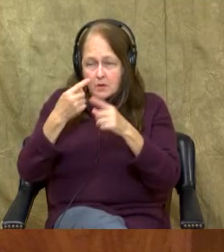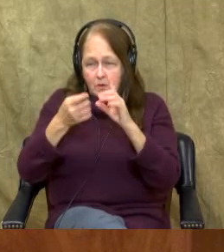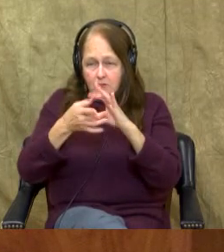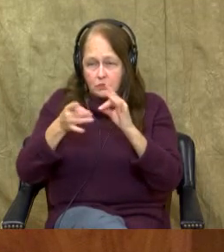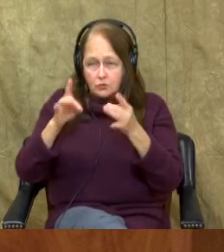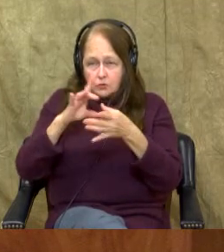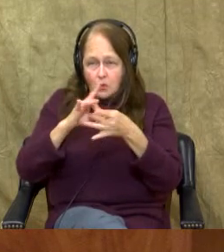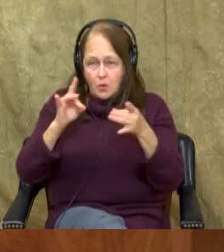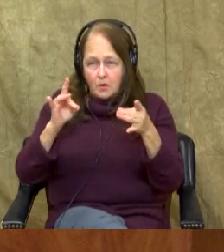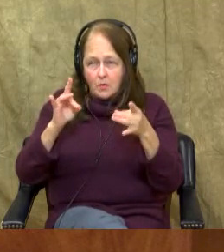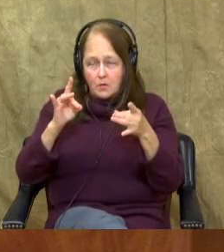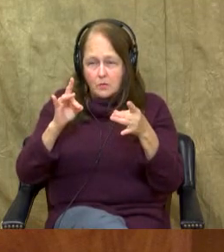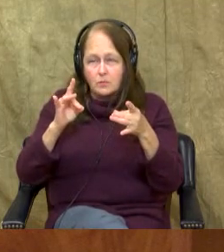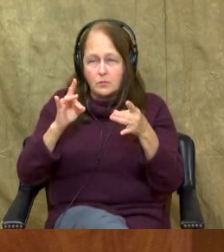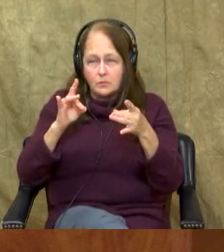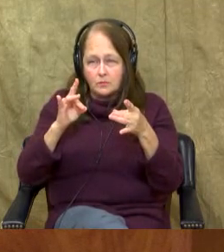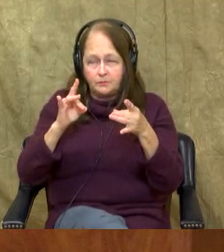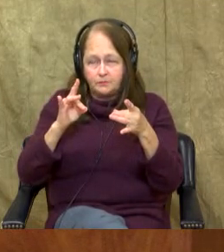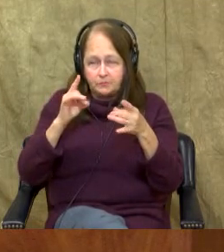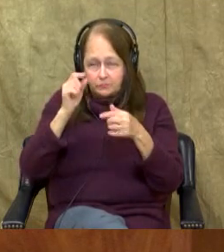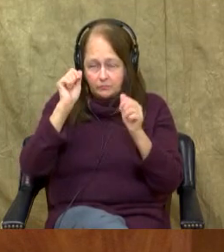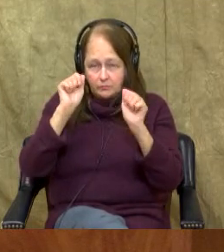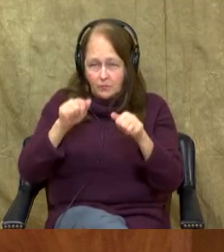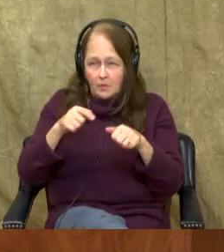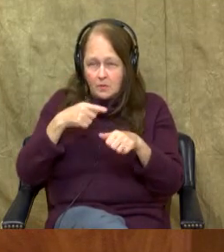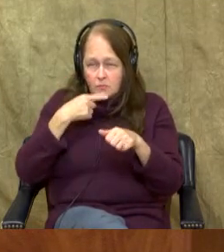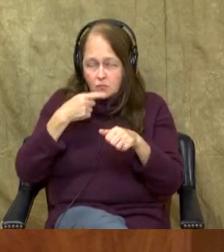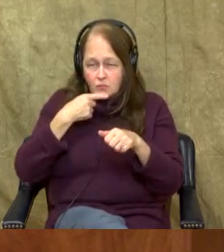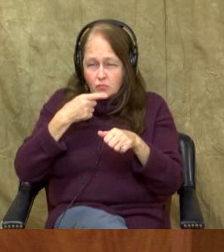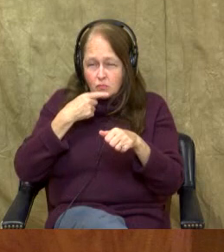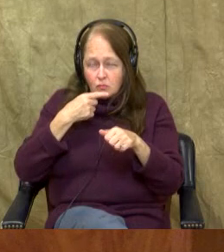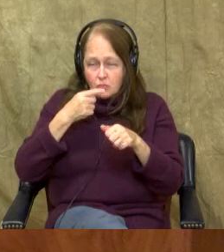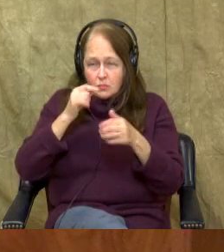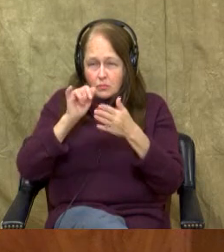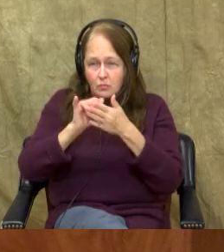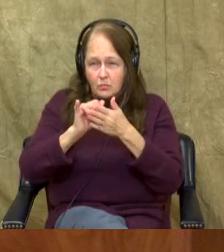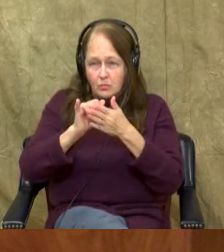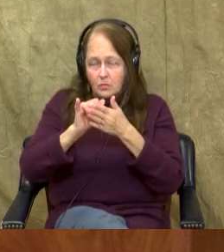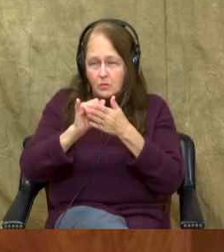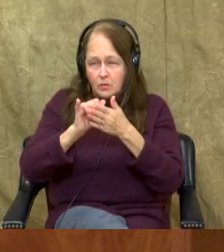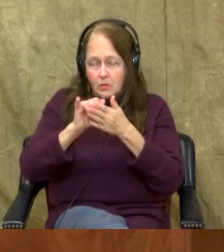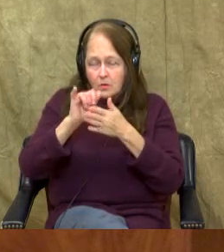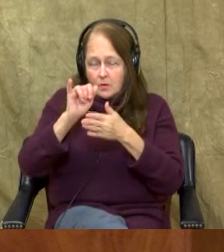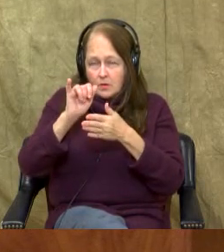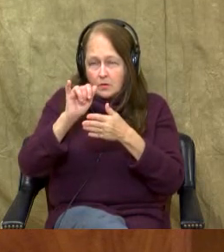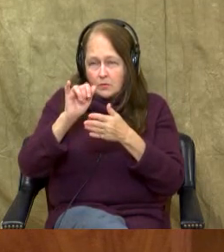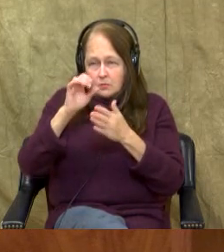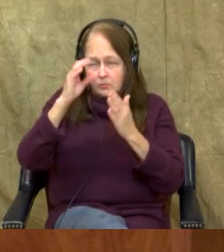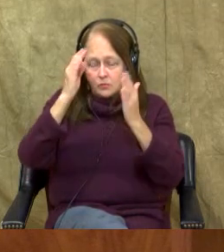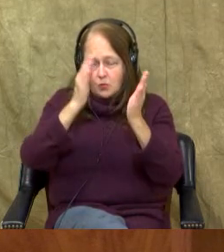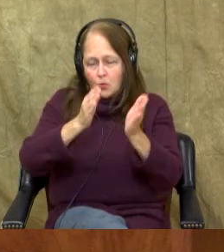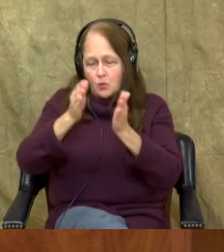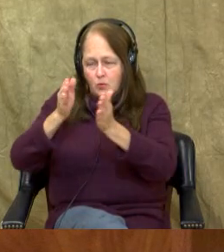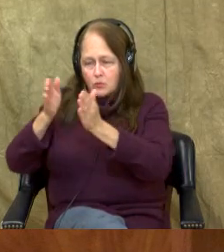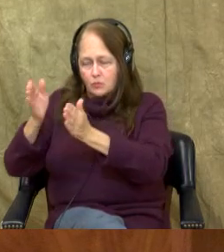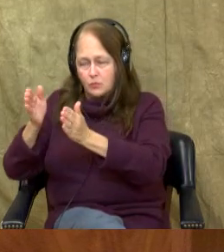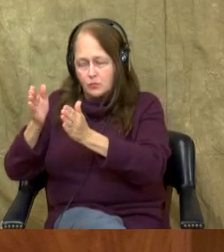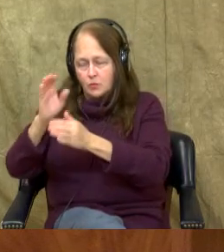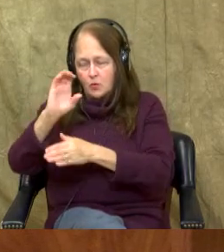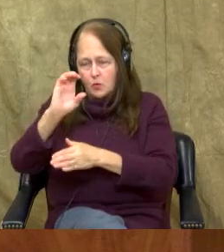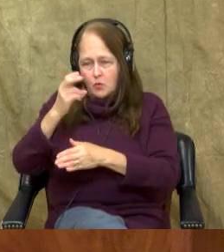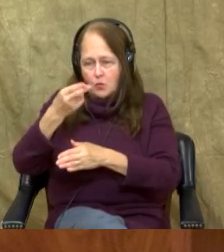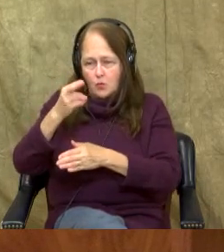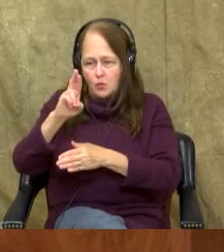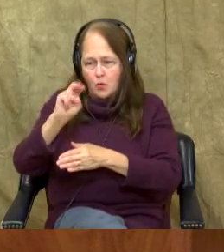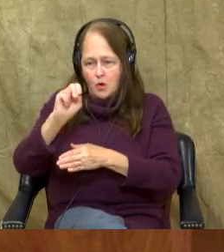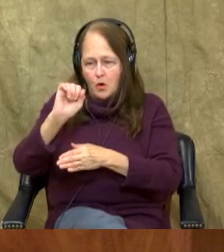story. It does. So we could say that this type of text structure is chronological order.